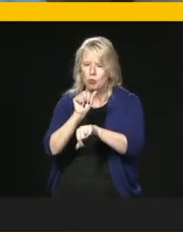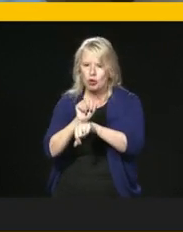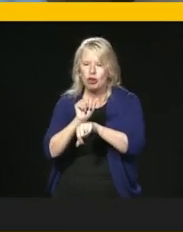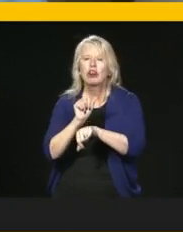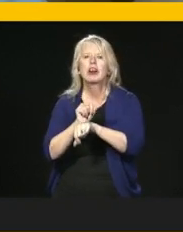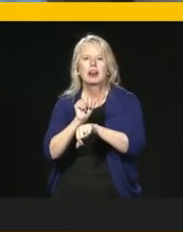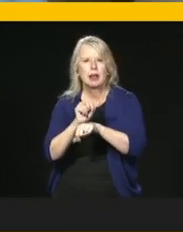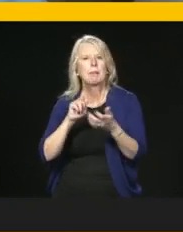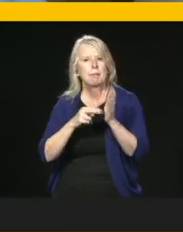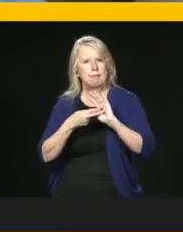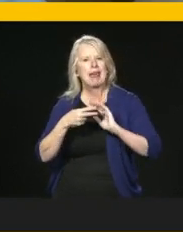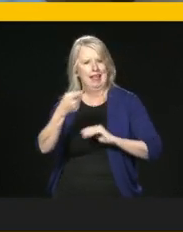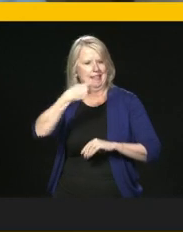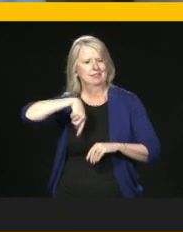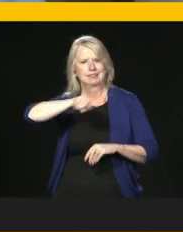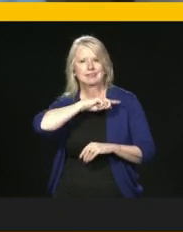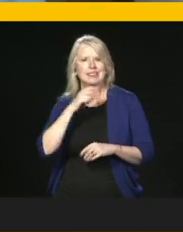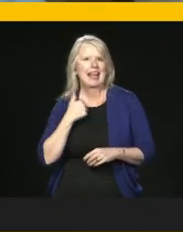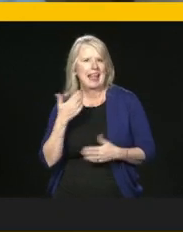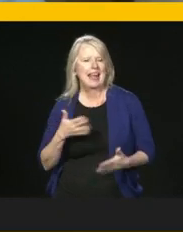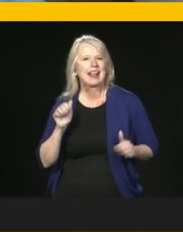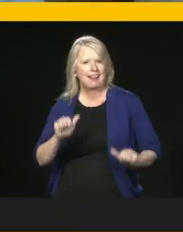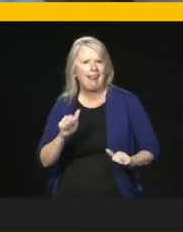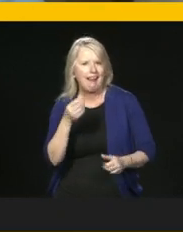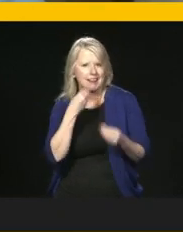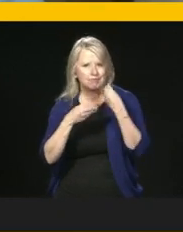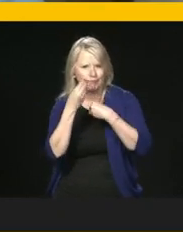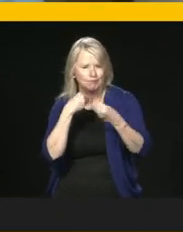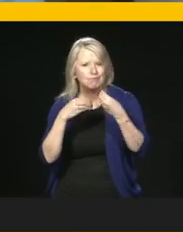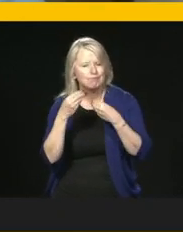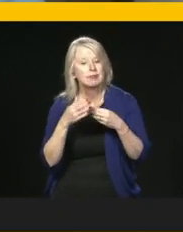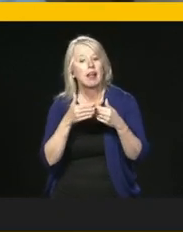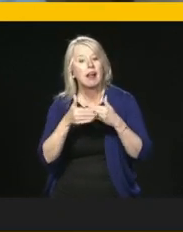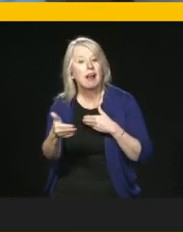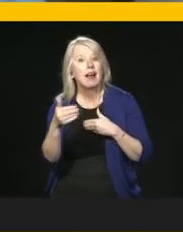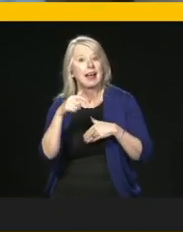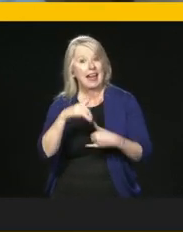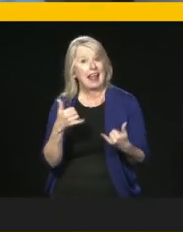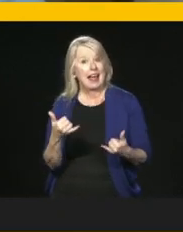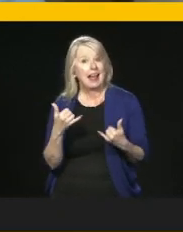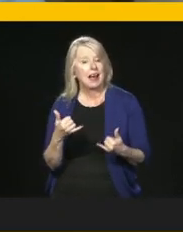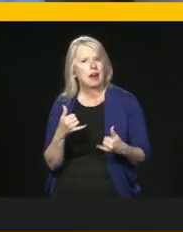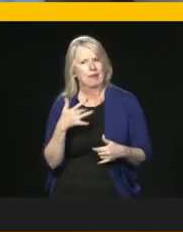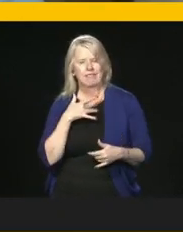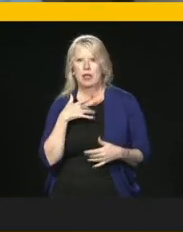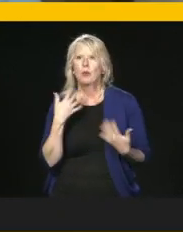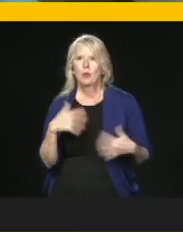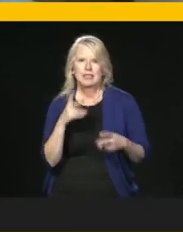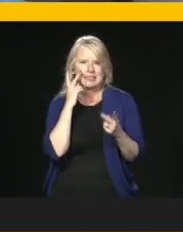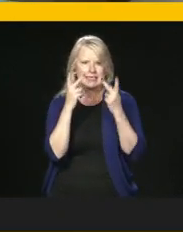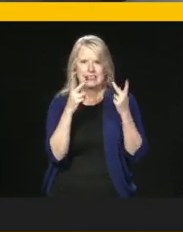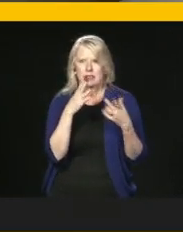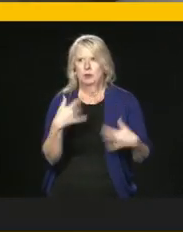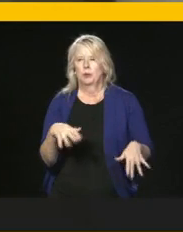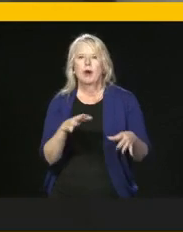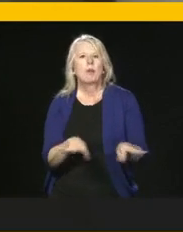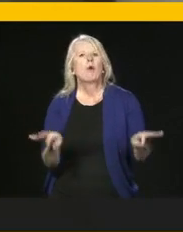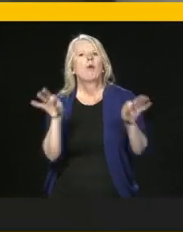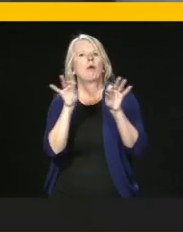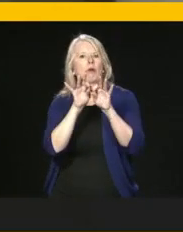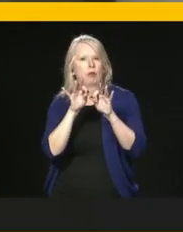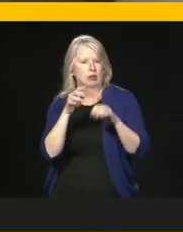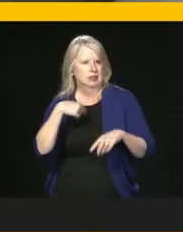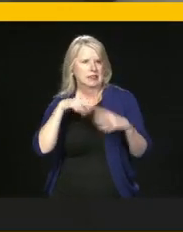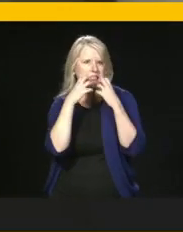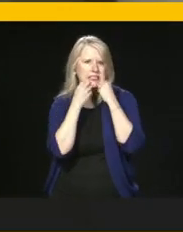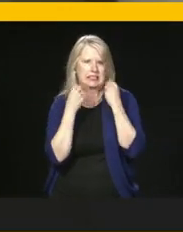eat. During these times, we see just how critical they are to our country. Je tiens à remercier encore.